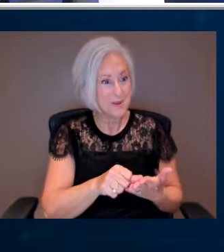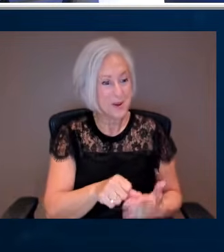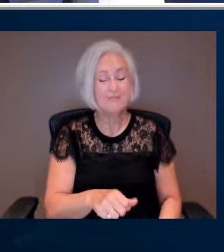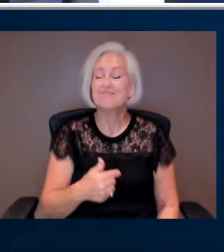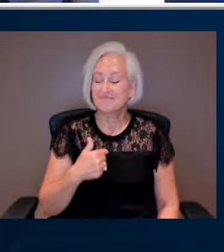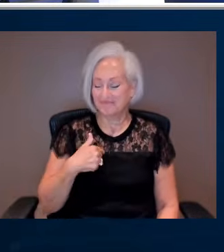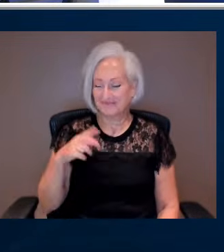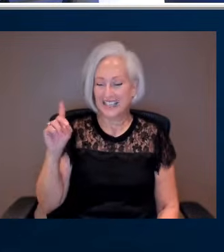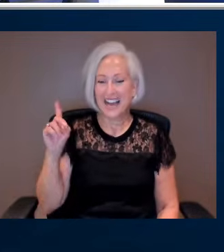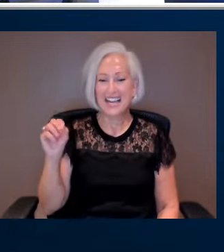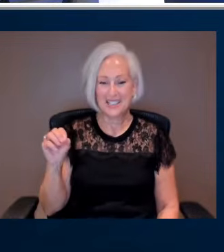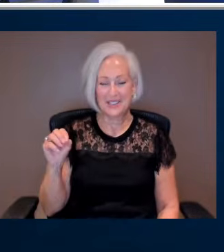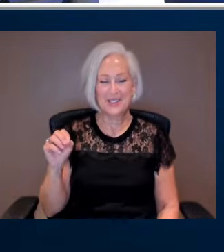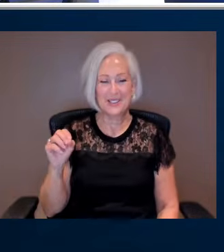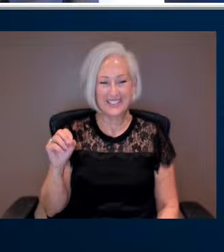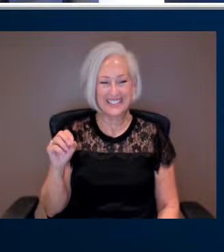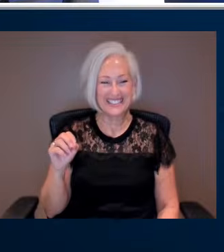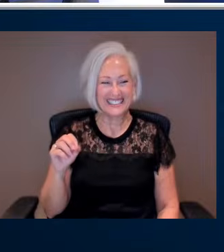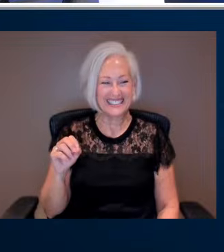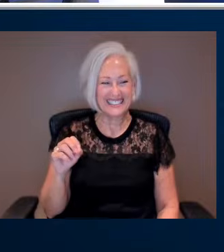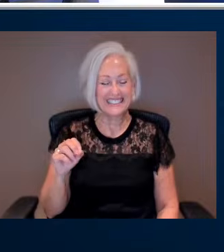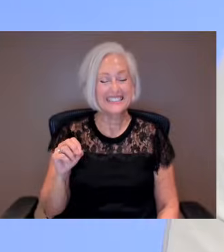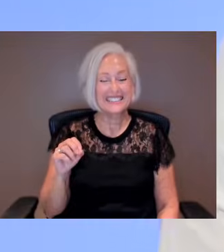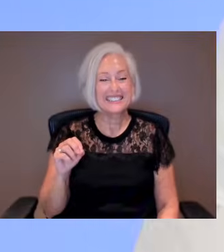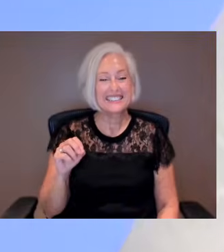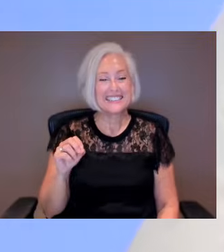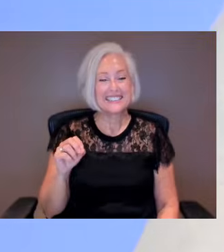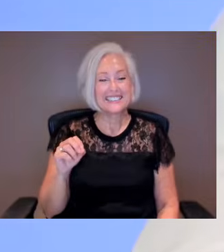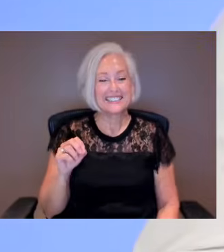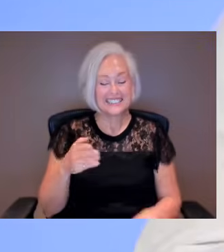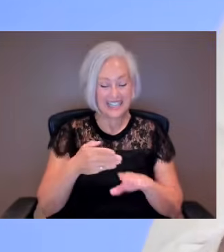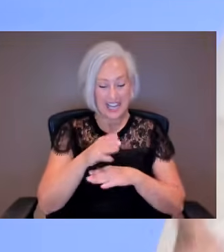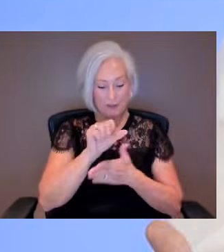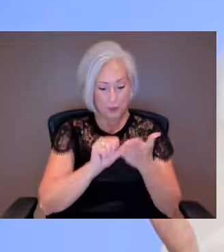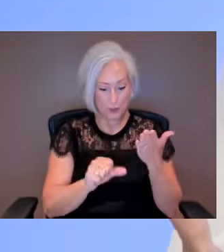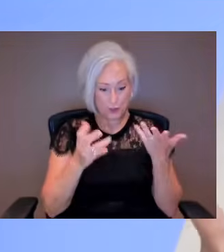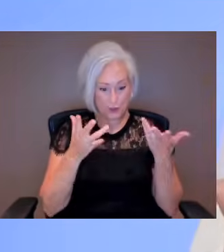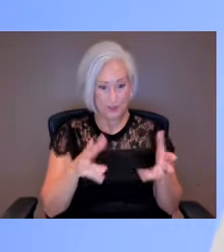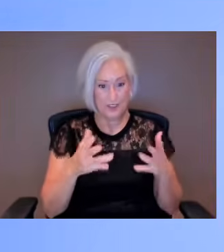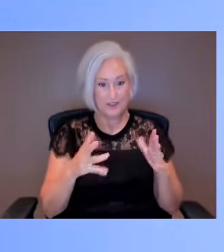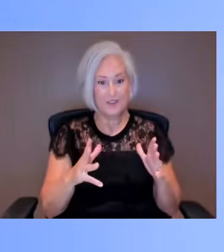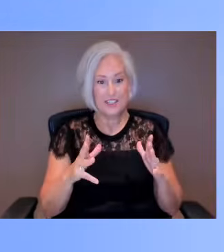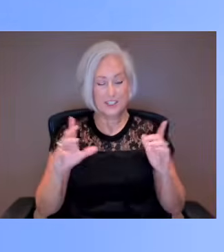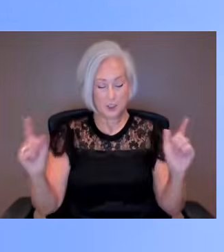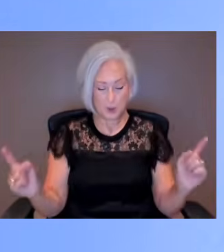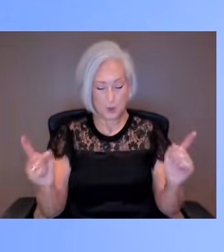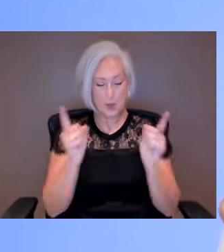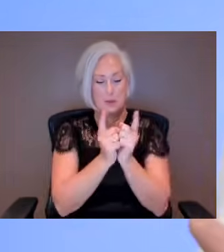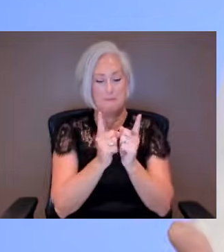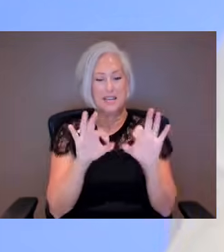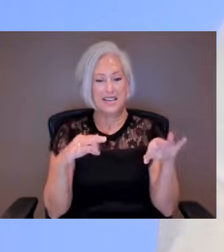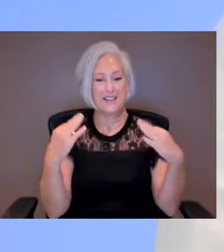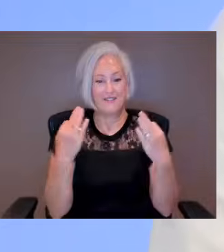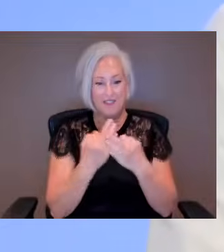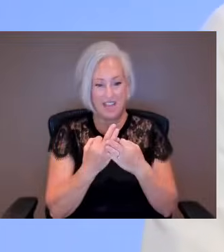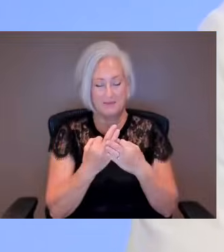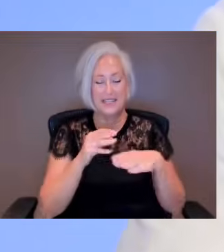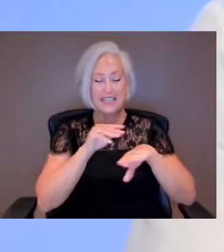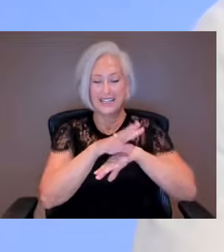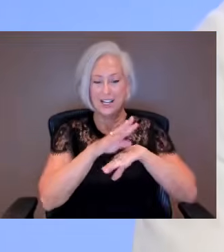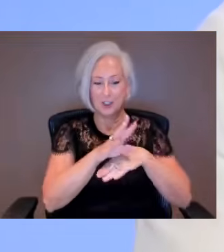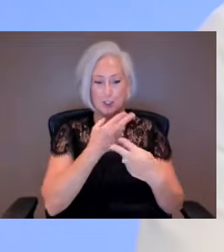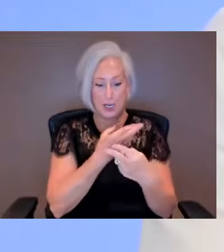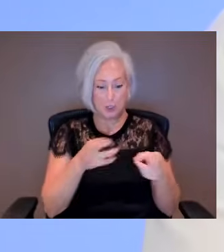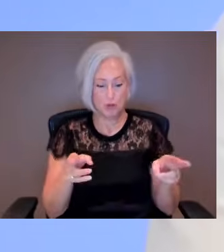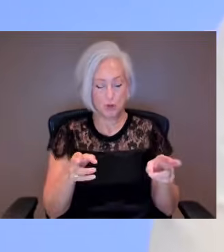Matt. So after surgery, we meet with families in the consultation room. And so I'm